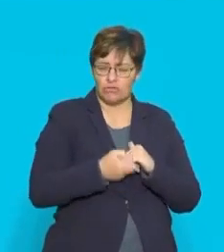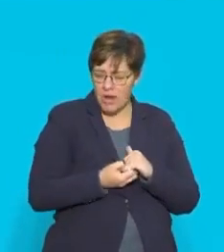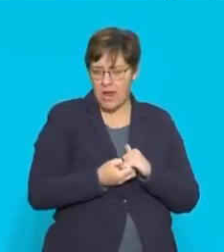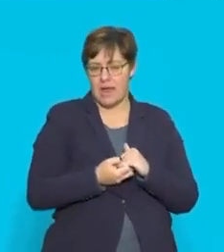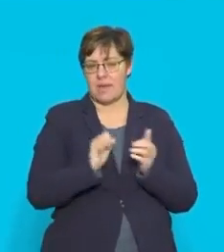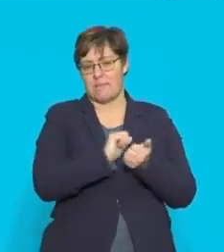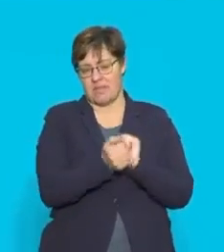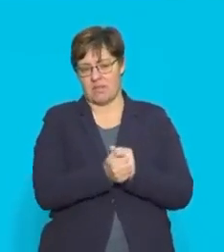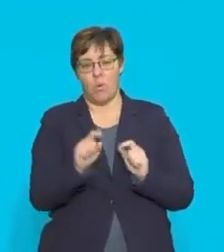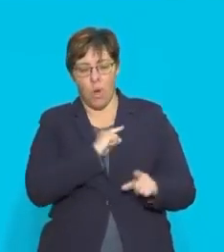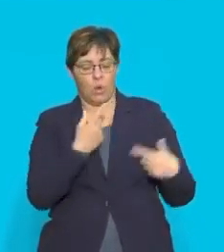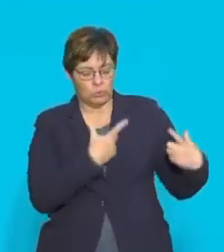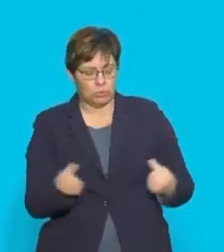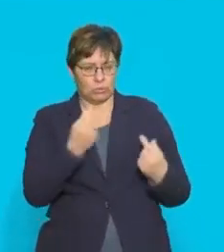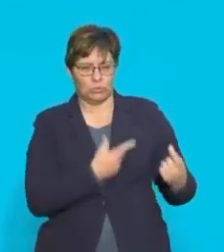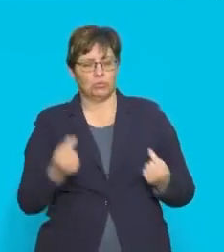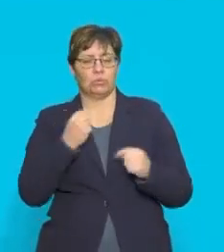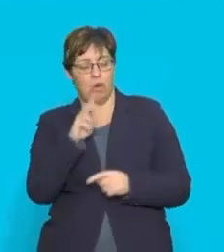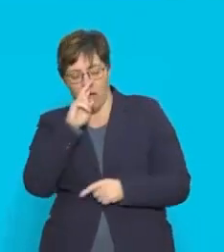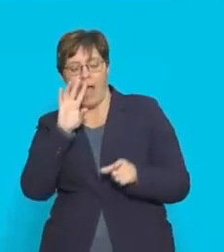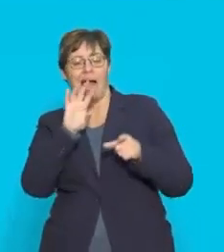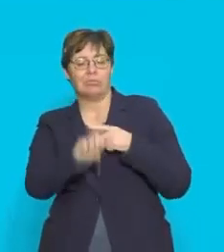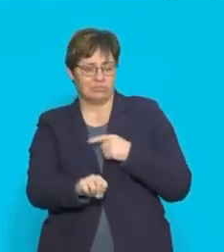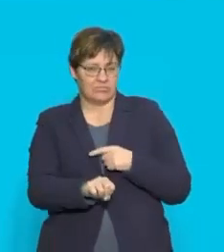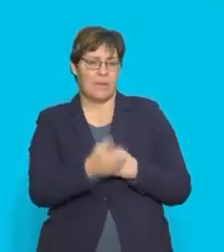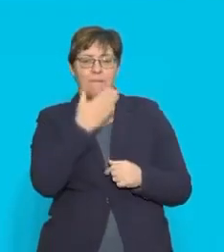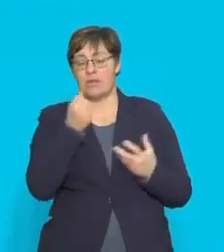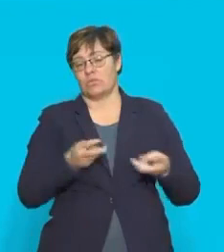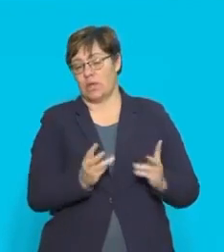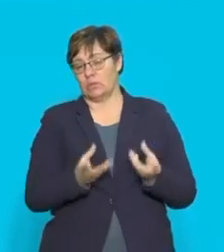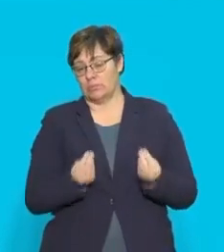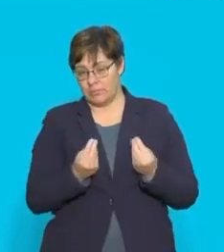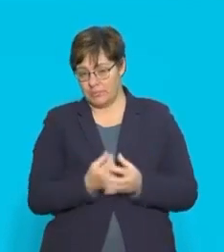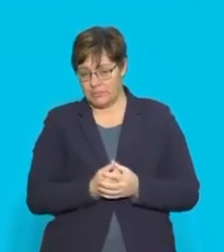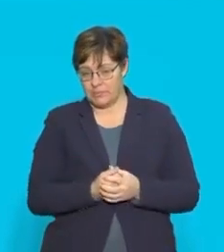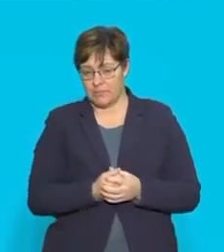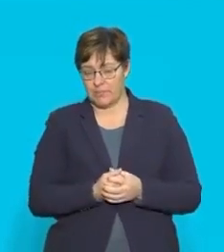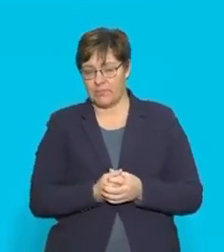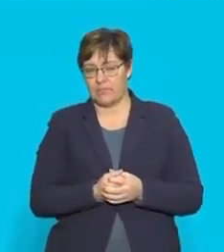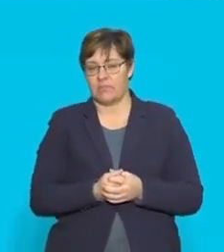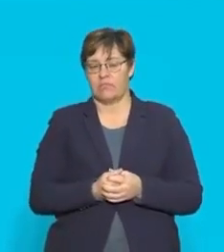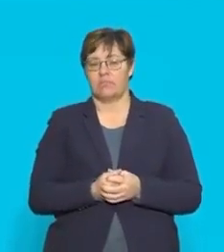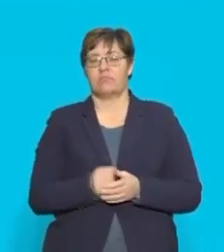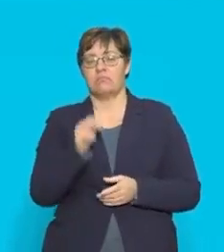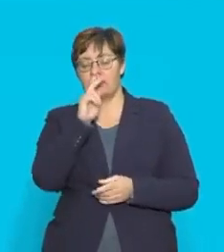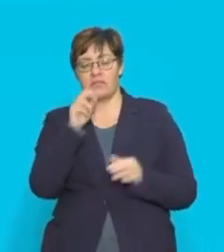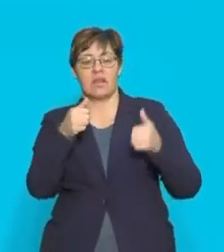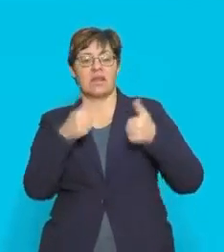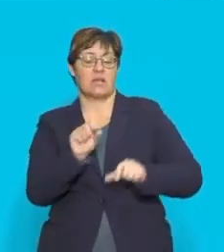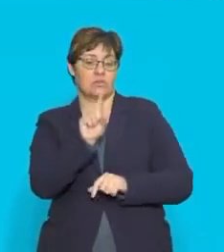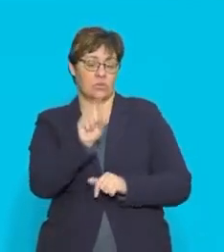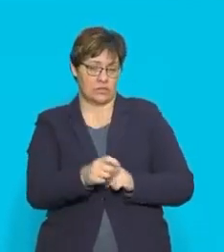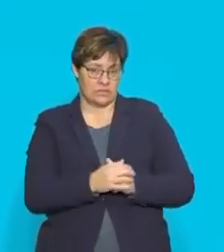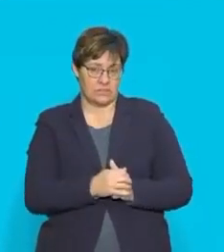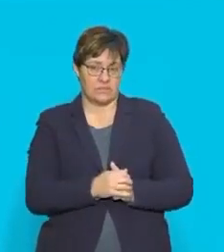engage maths by trying the problem, that's actually the best way. Okay. So let's look at what we have our next